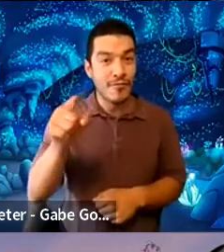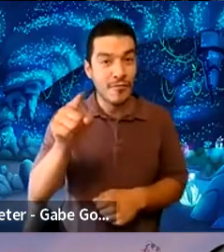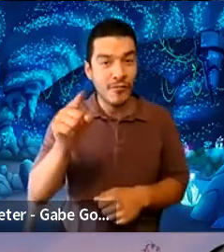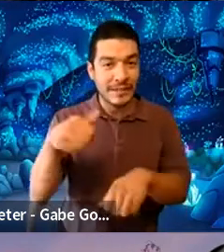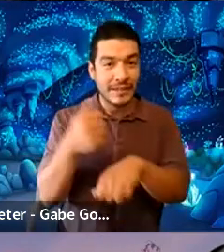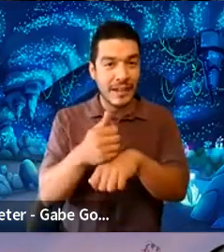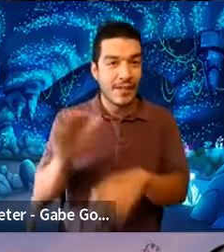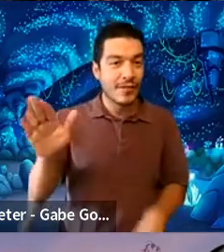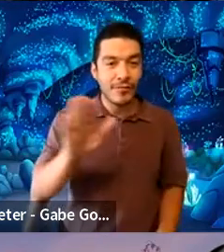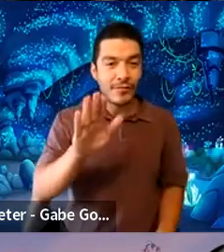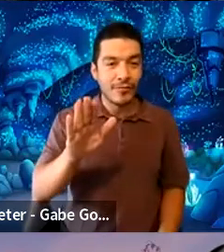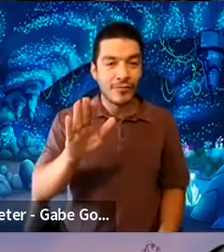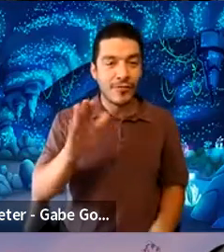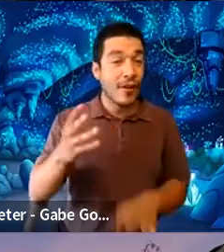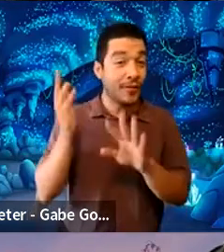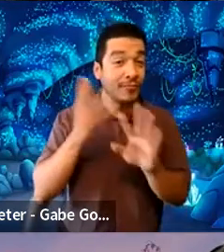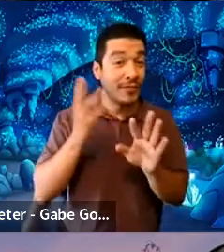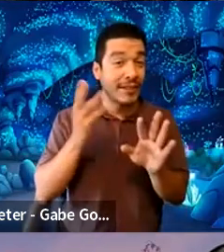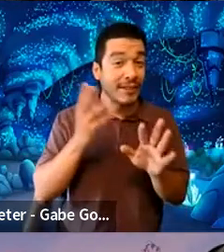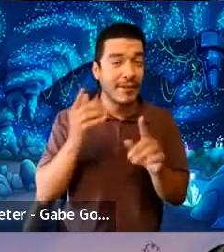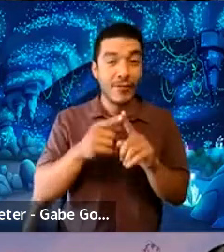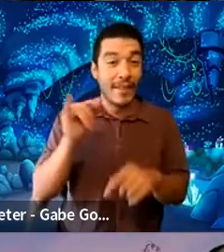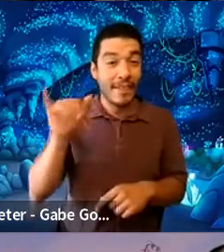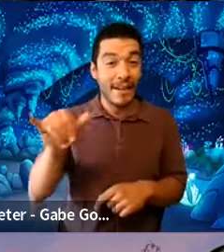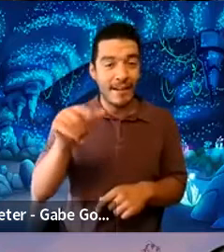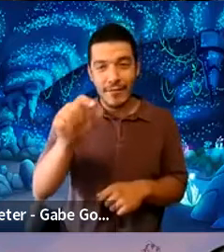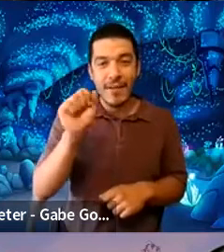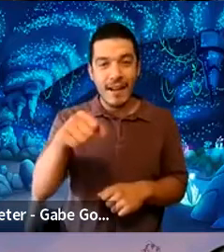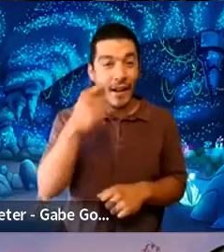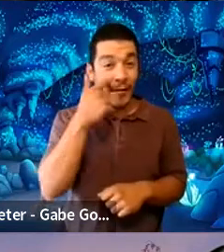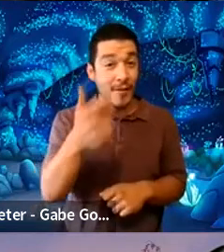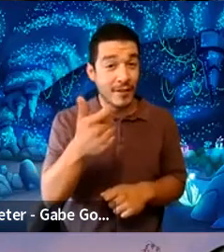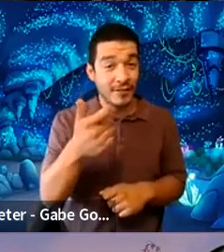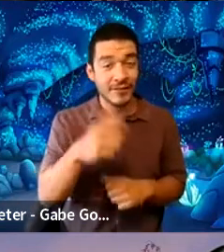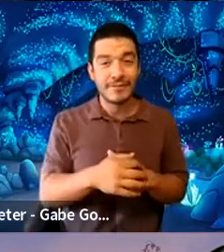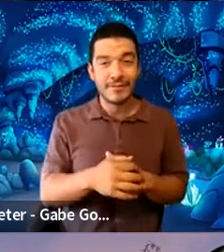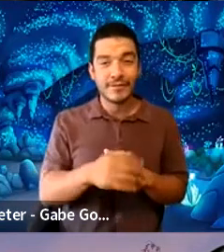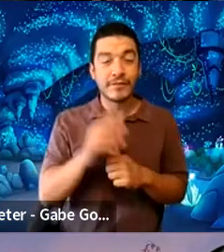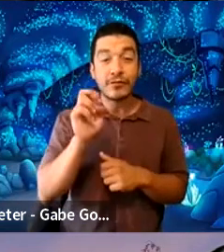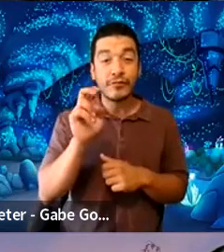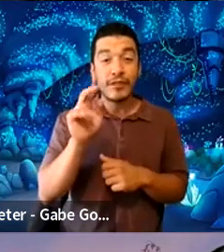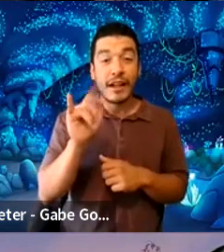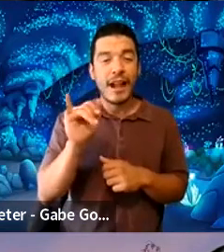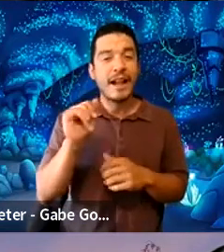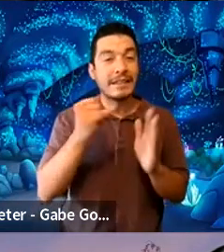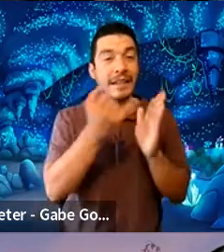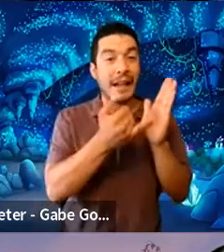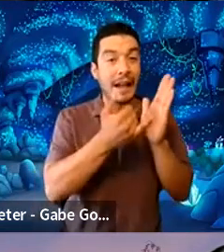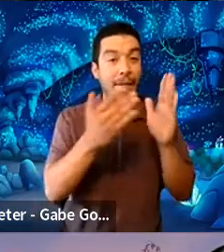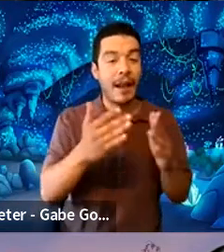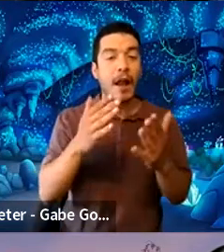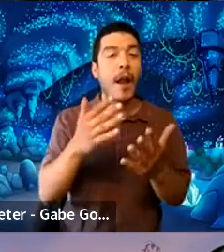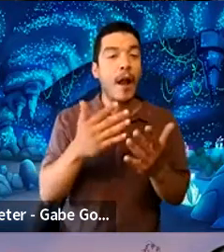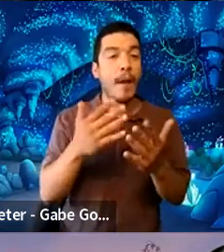your streaming to that so you can watch it. Eureka is an animated